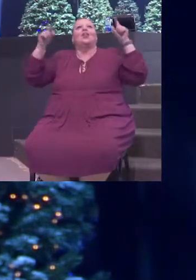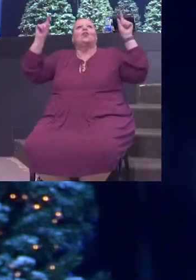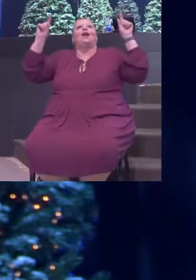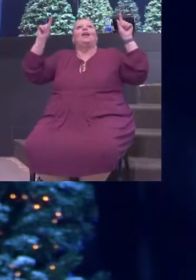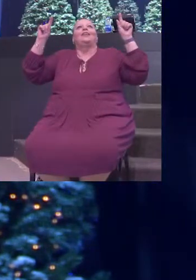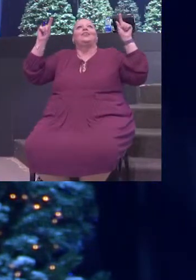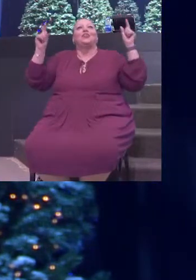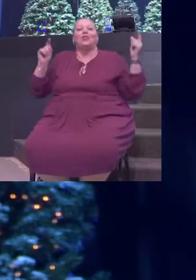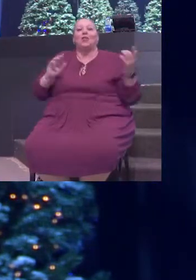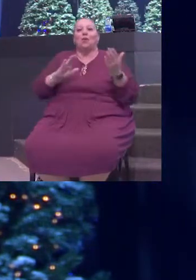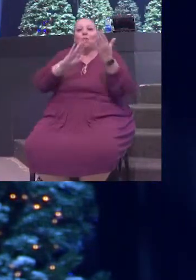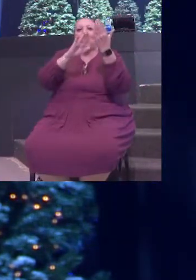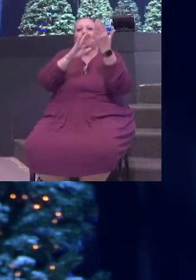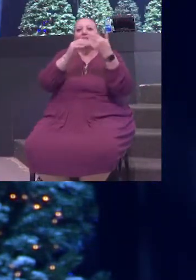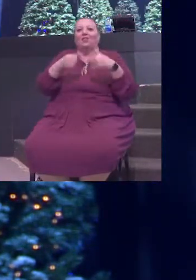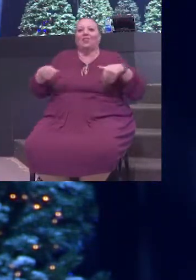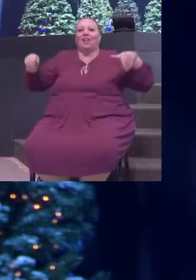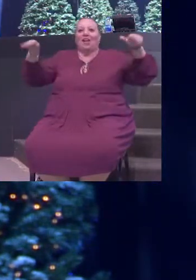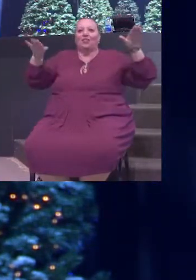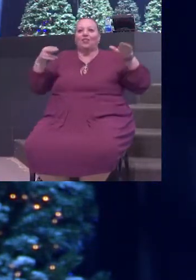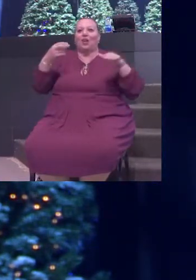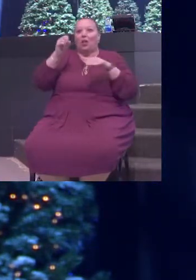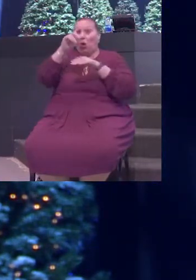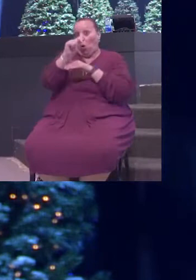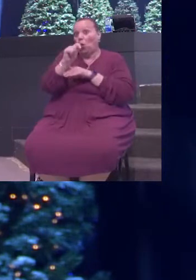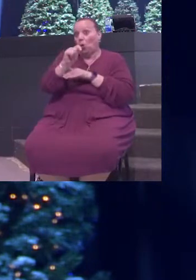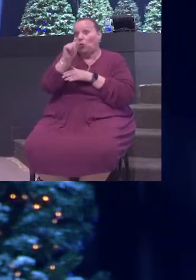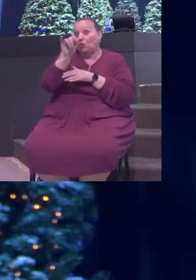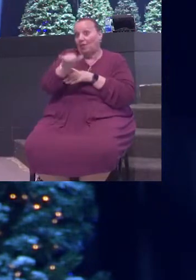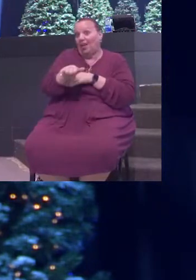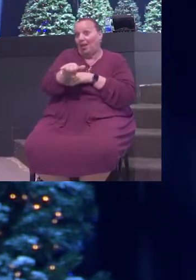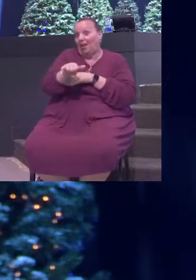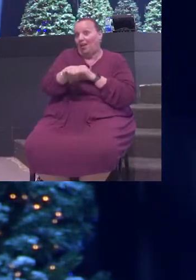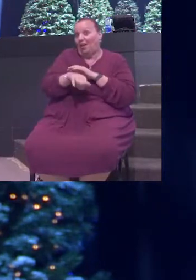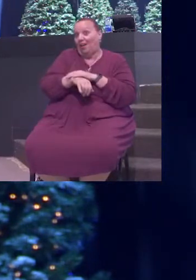the presence of the angelic host, that